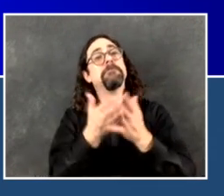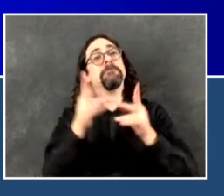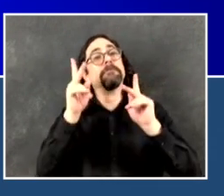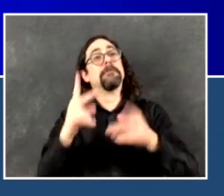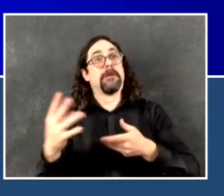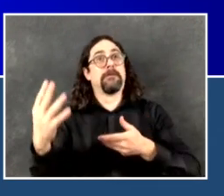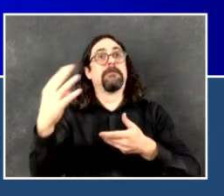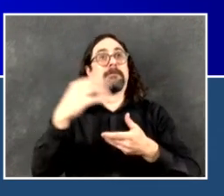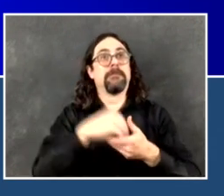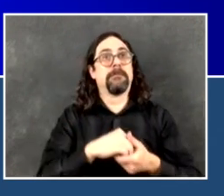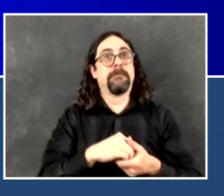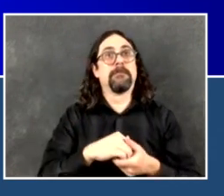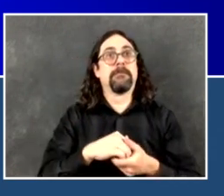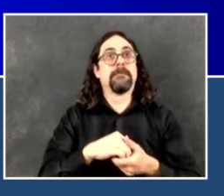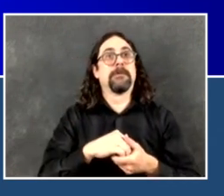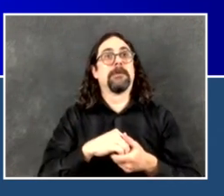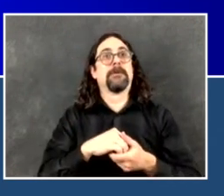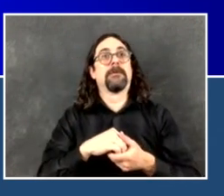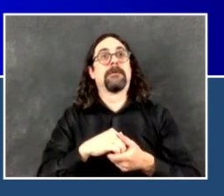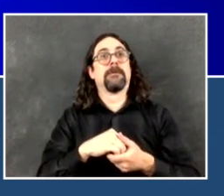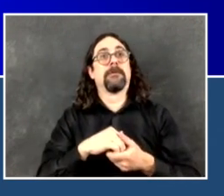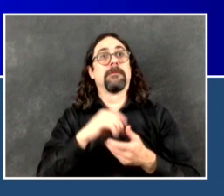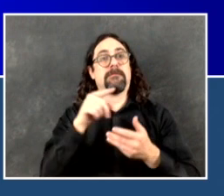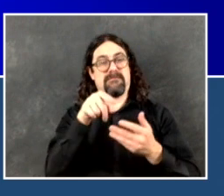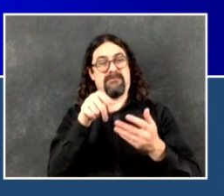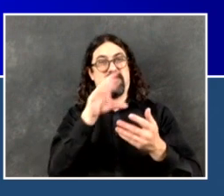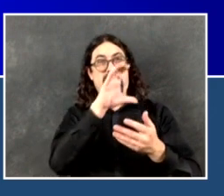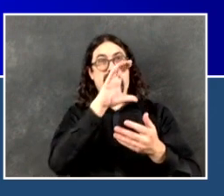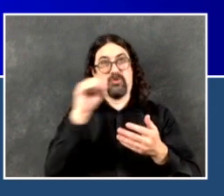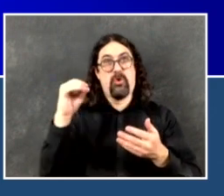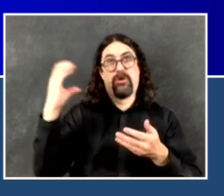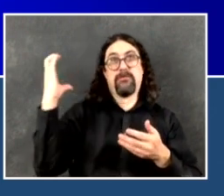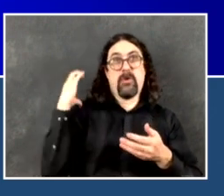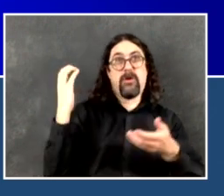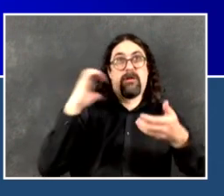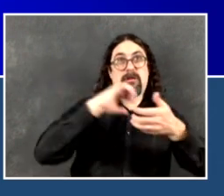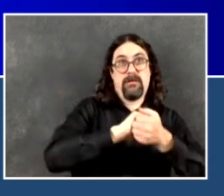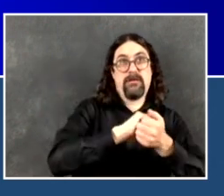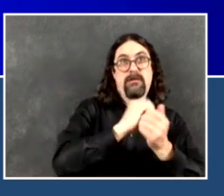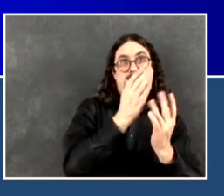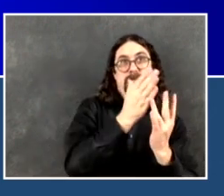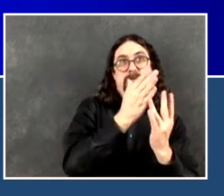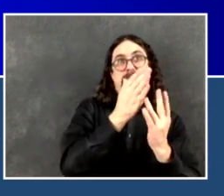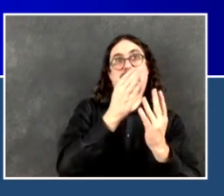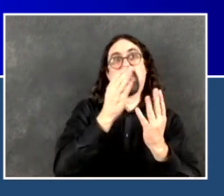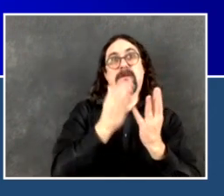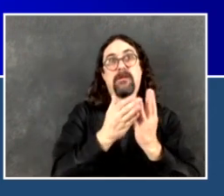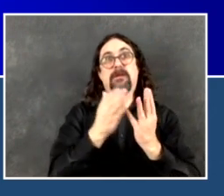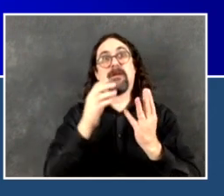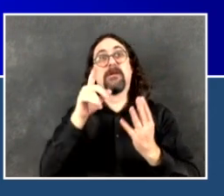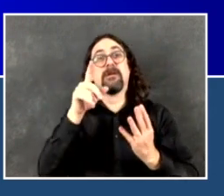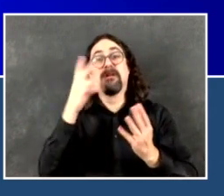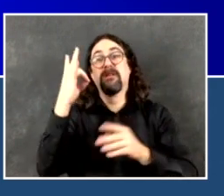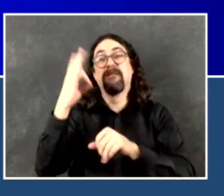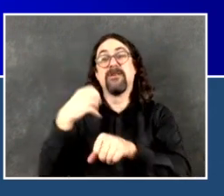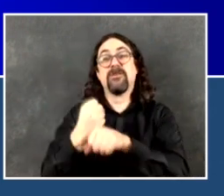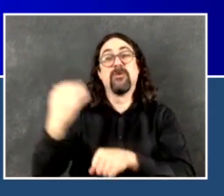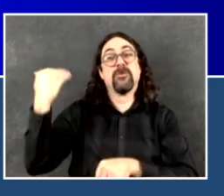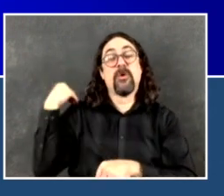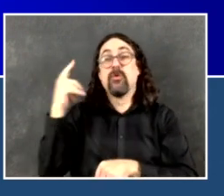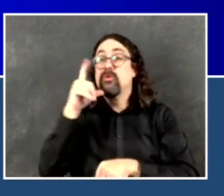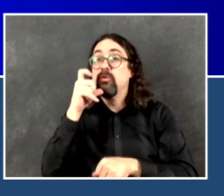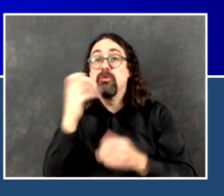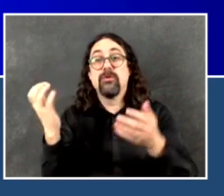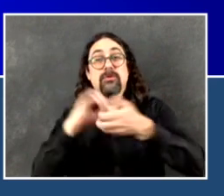in that transition effort 7 years ago, joining us as well, Carl Weisbrod. Carl has done it all for New York City,